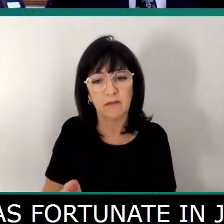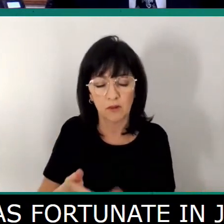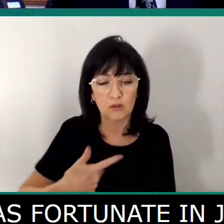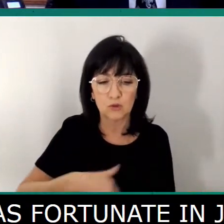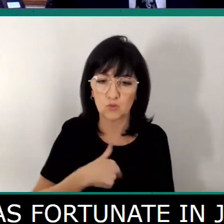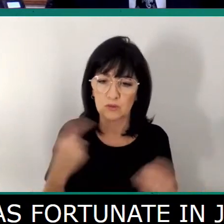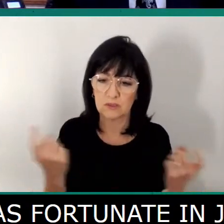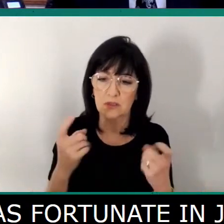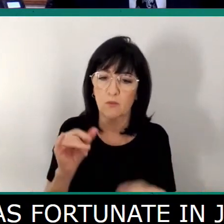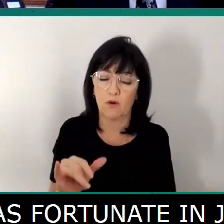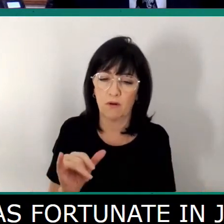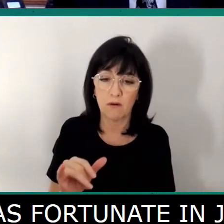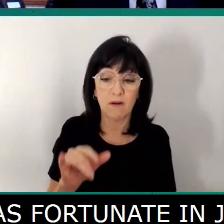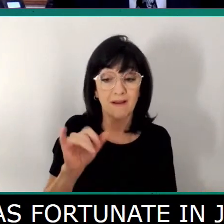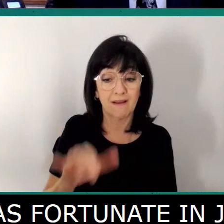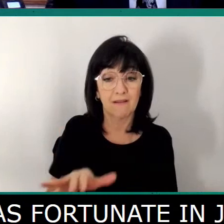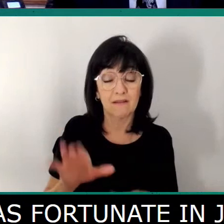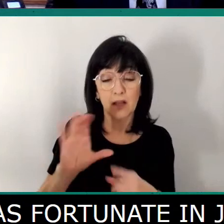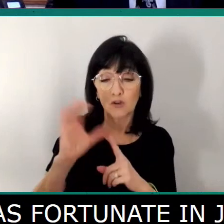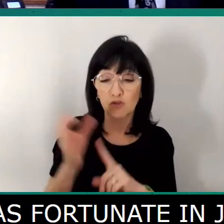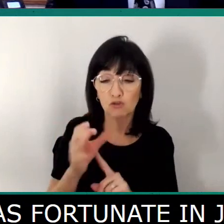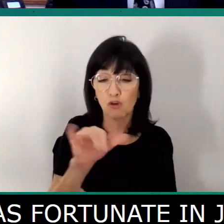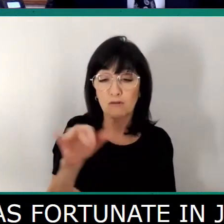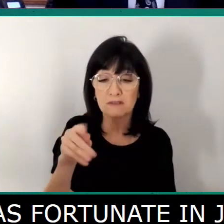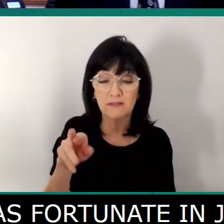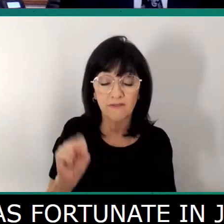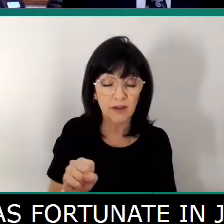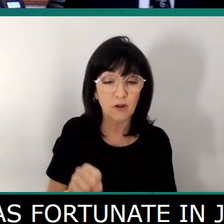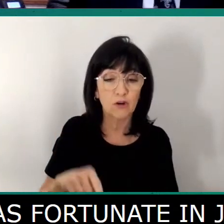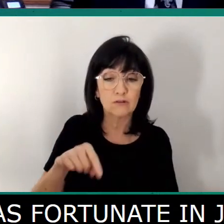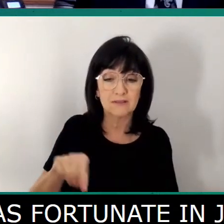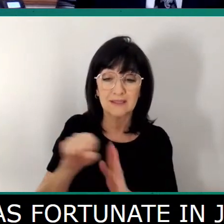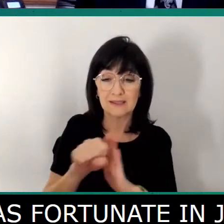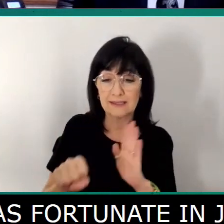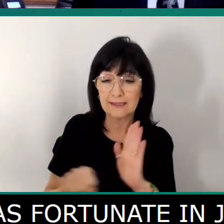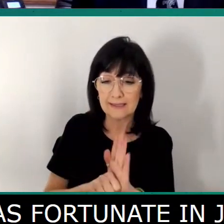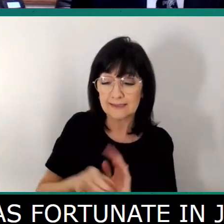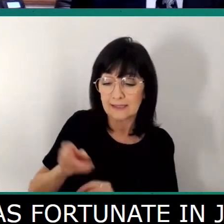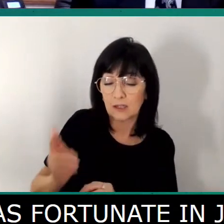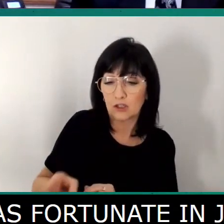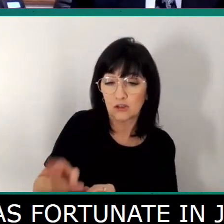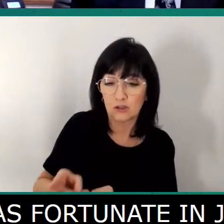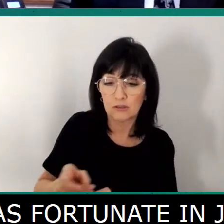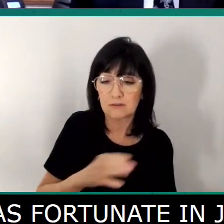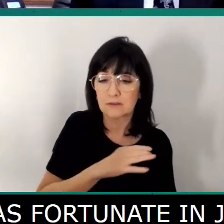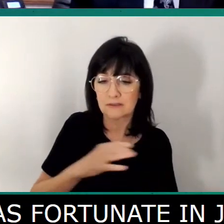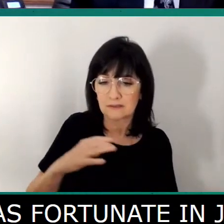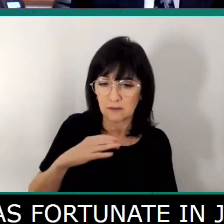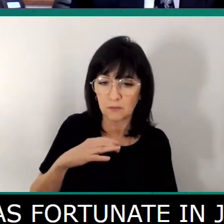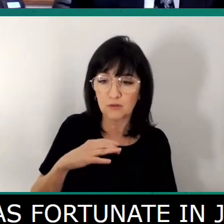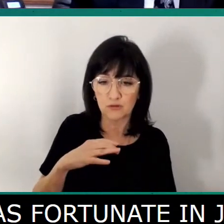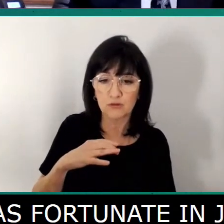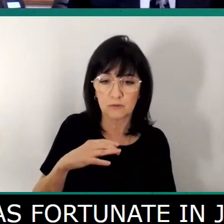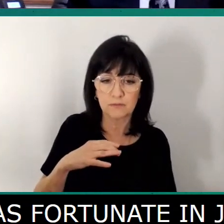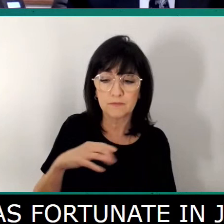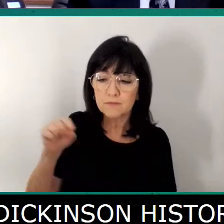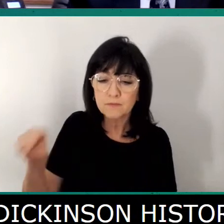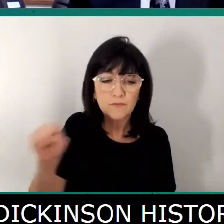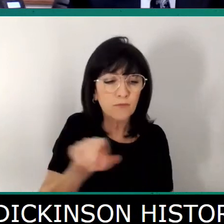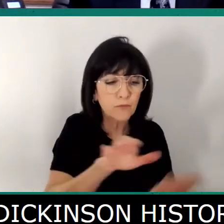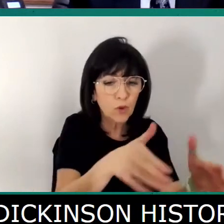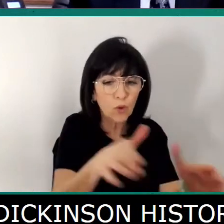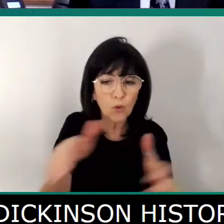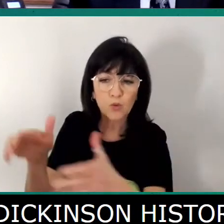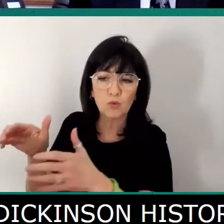Affairs, the Office of Statewide Equity Initiatives, and the Delaware Heritage Commission to tell the public the